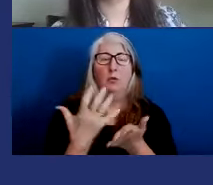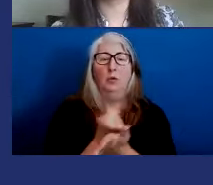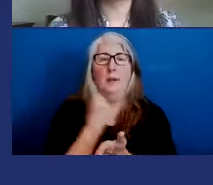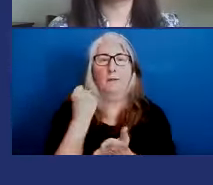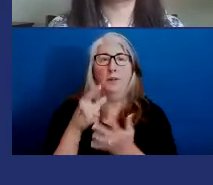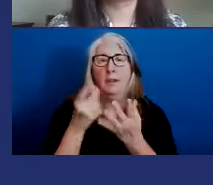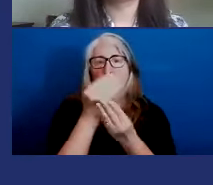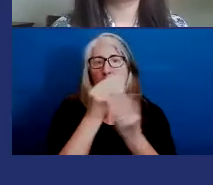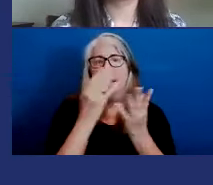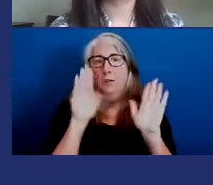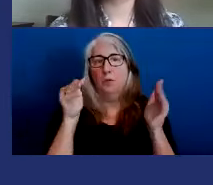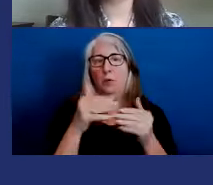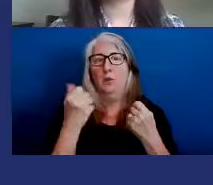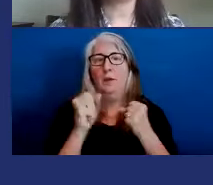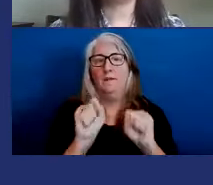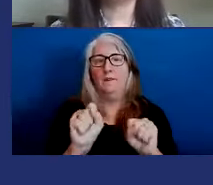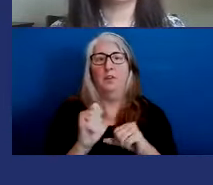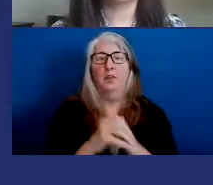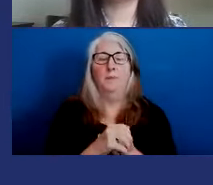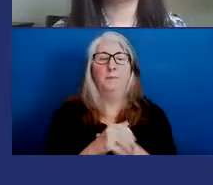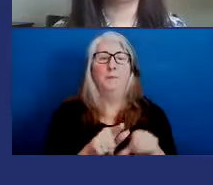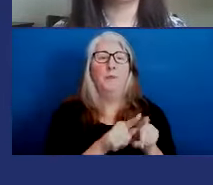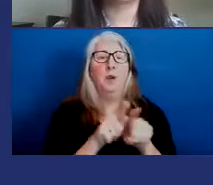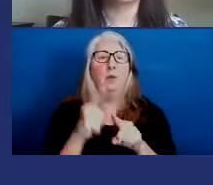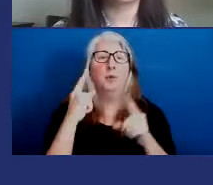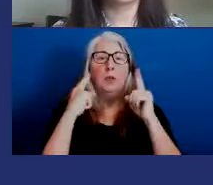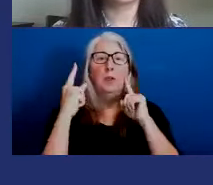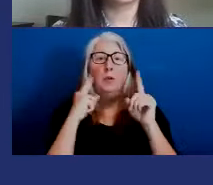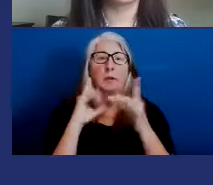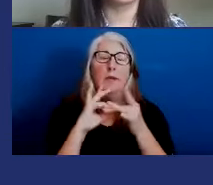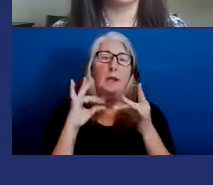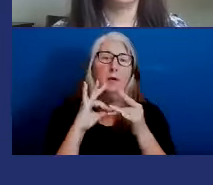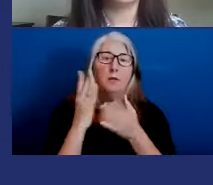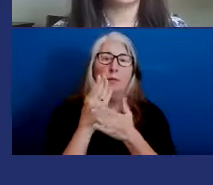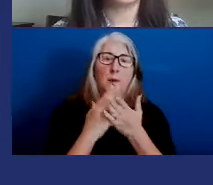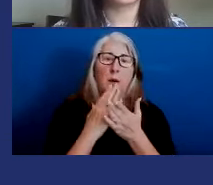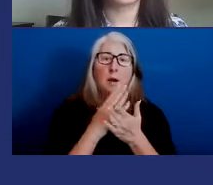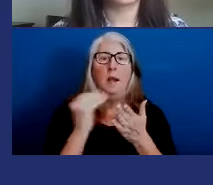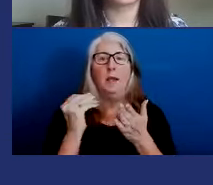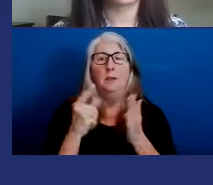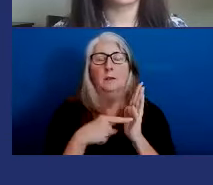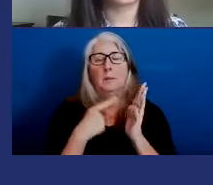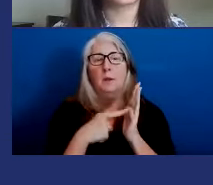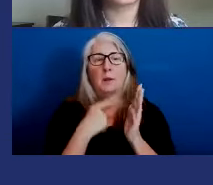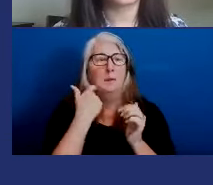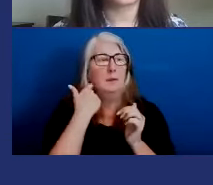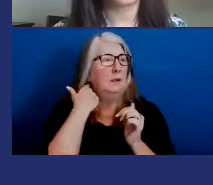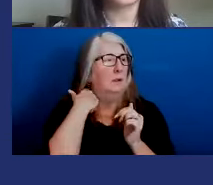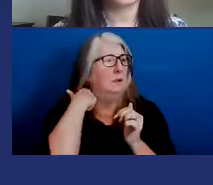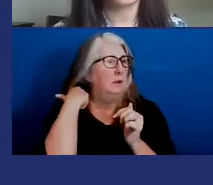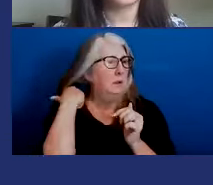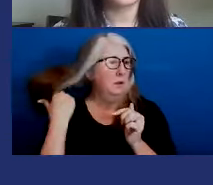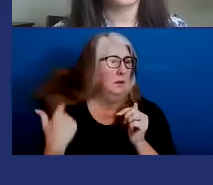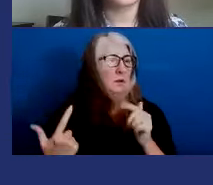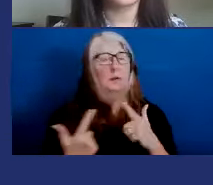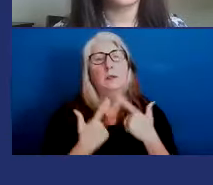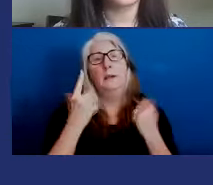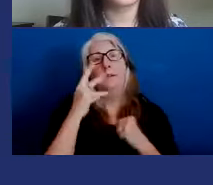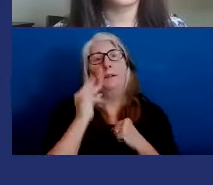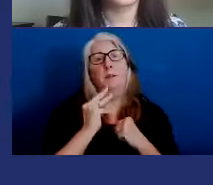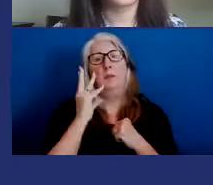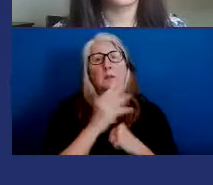focus some sacar esa efforts, and then información, also, y enfocarnos en eso, y también escuchar un narrativo de experience and